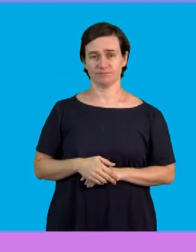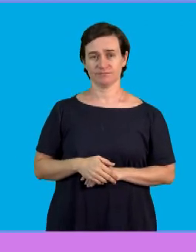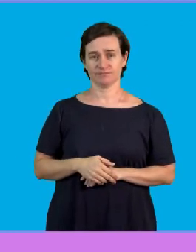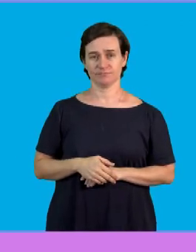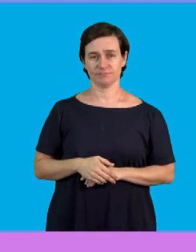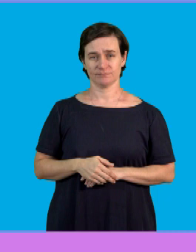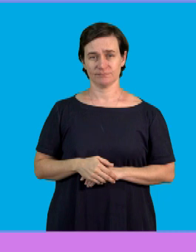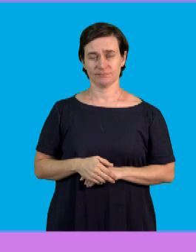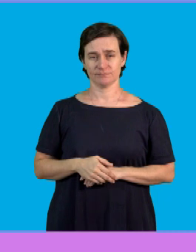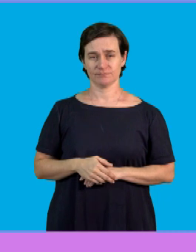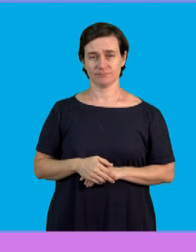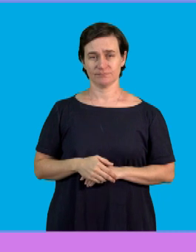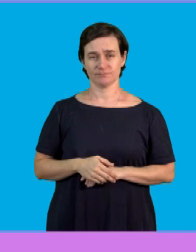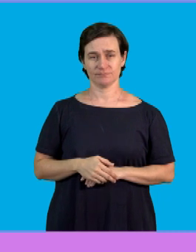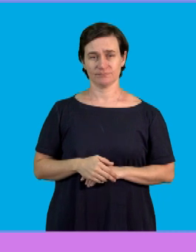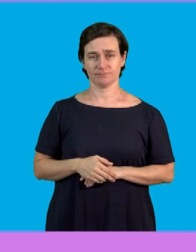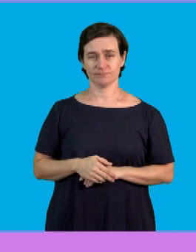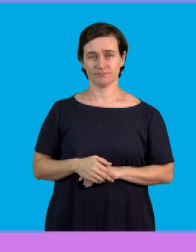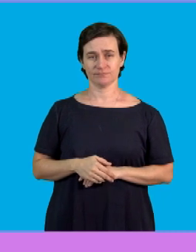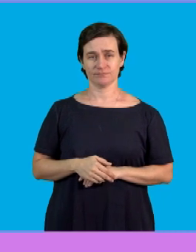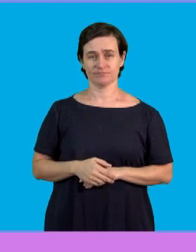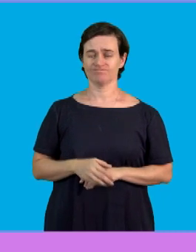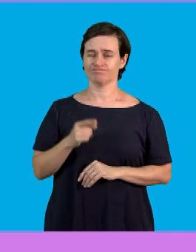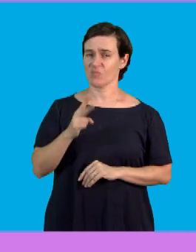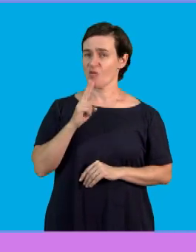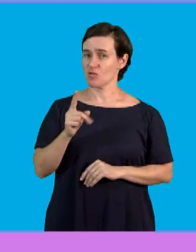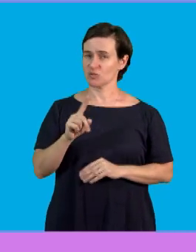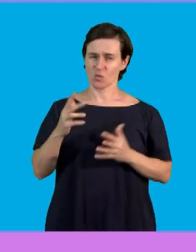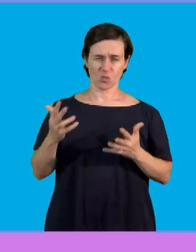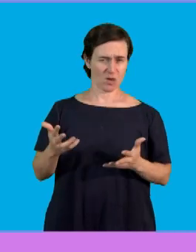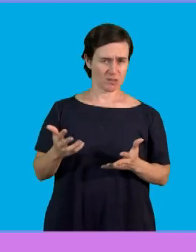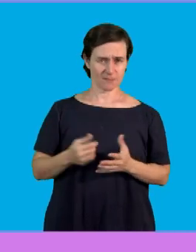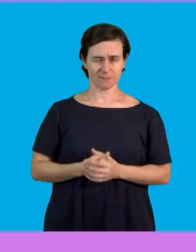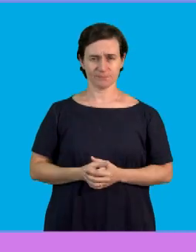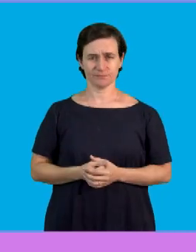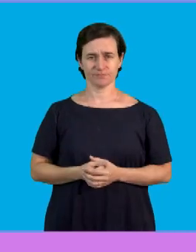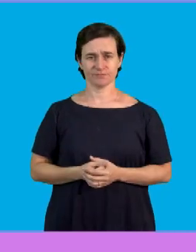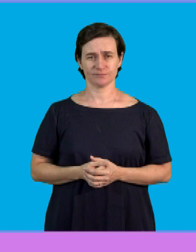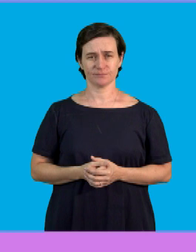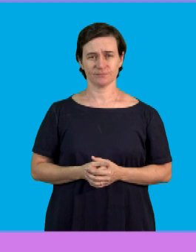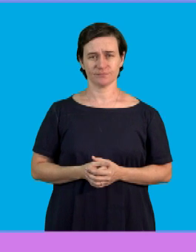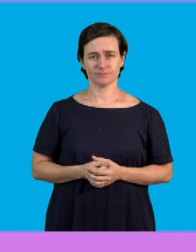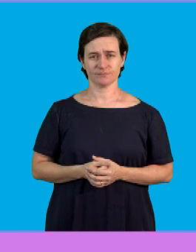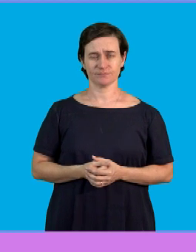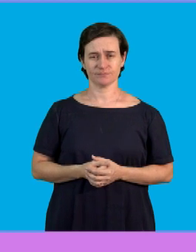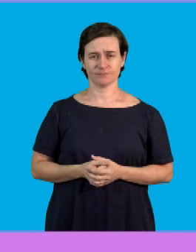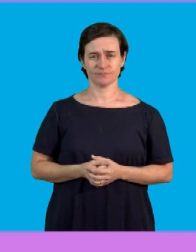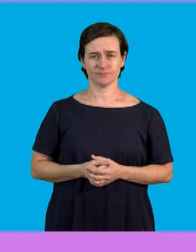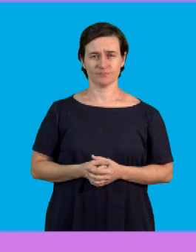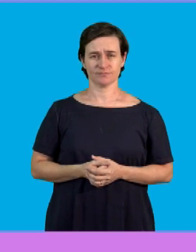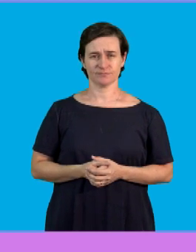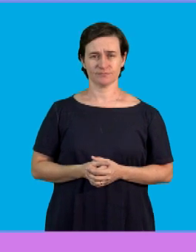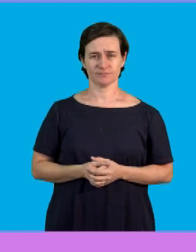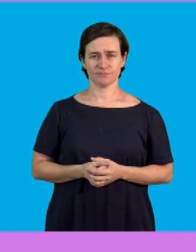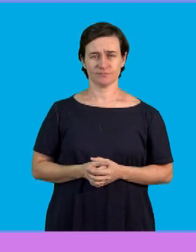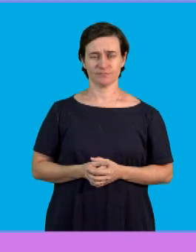6.6 over 100. Then let's find out the total interest that will be earned on